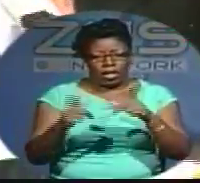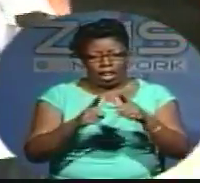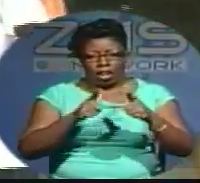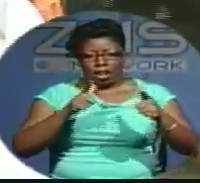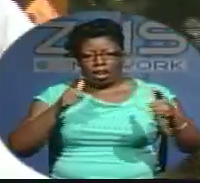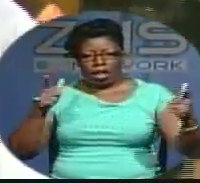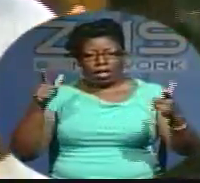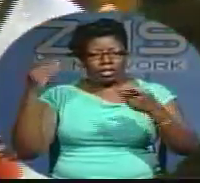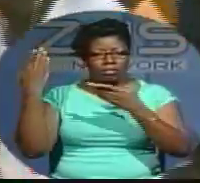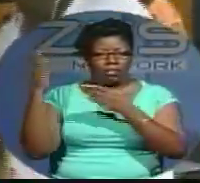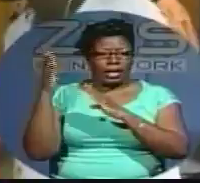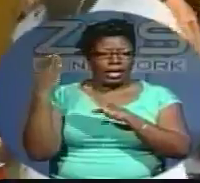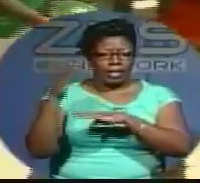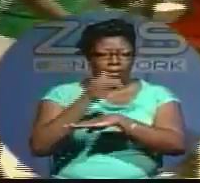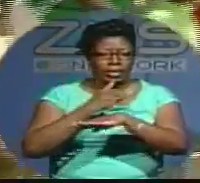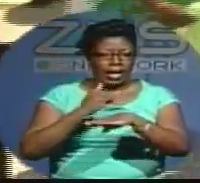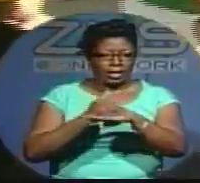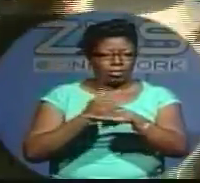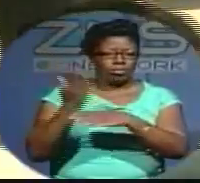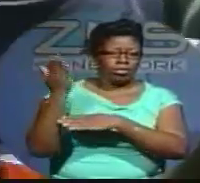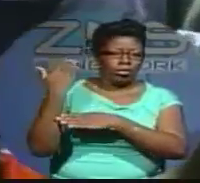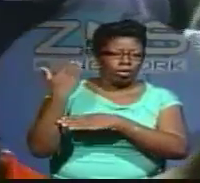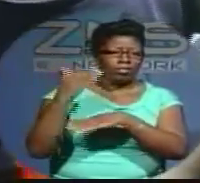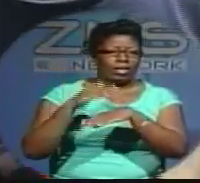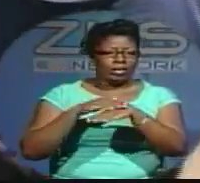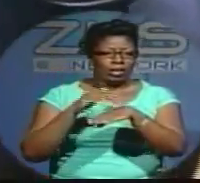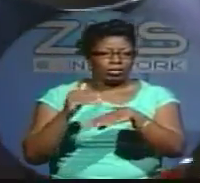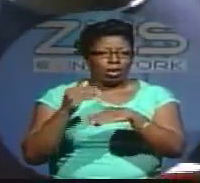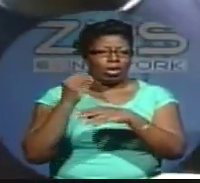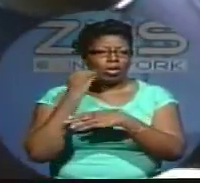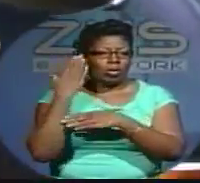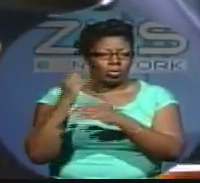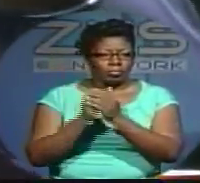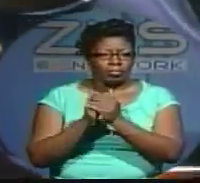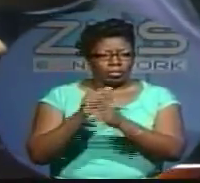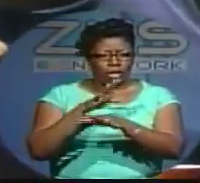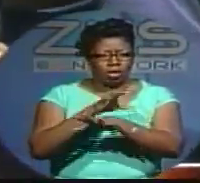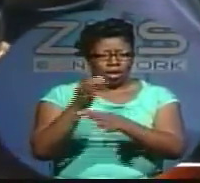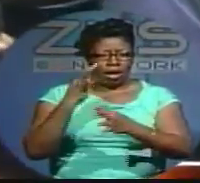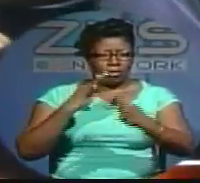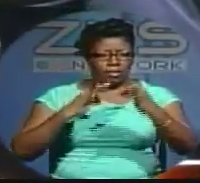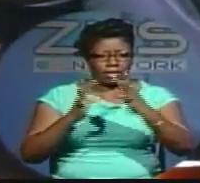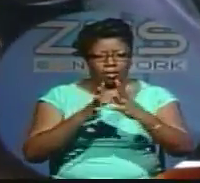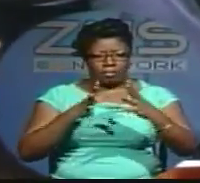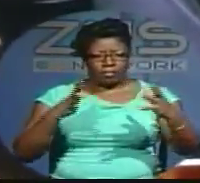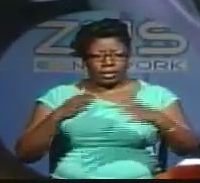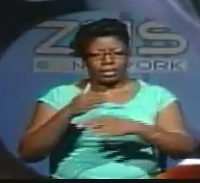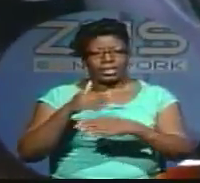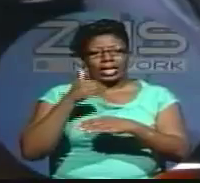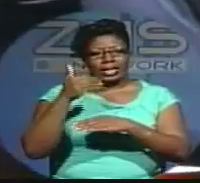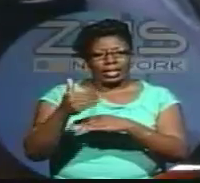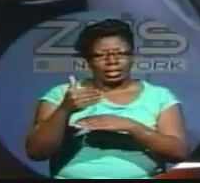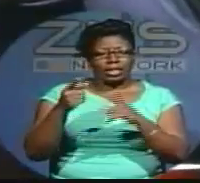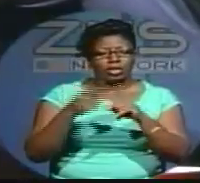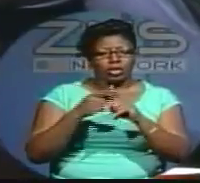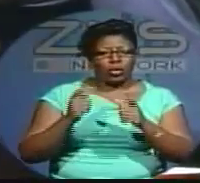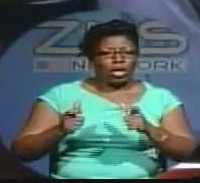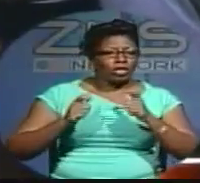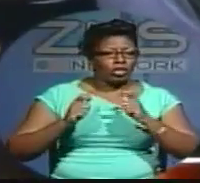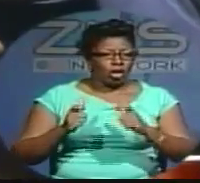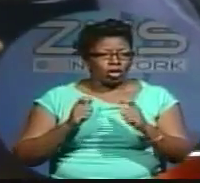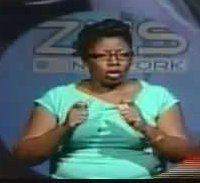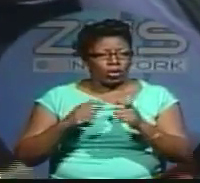Bahamian island that they once called home. Crabfest is the next biggest thing in this country, next to Junkanoo.